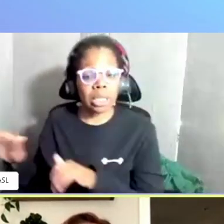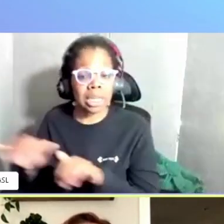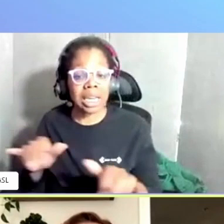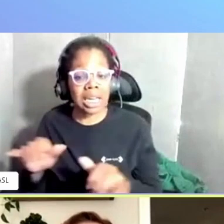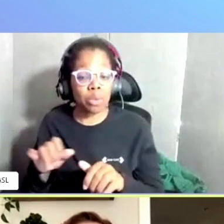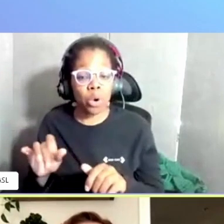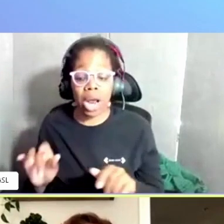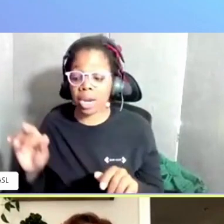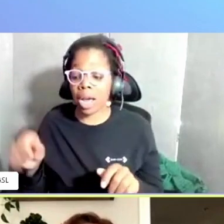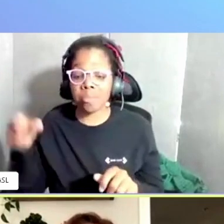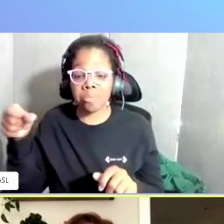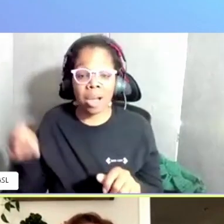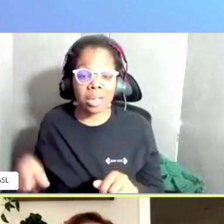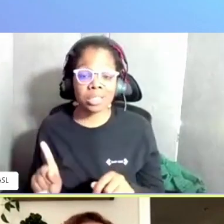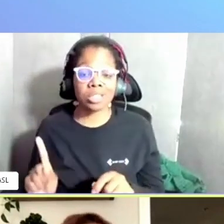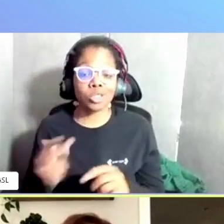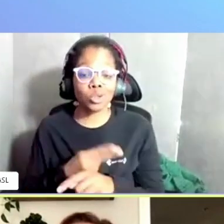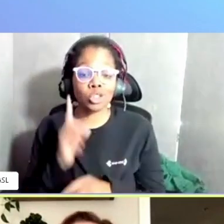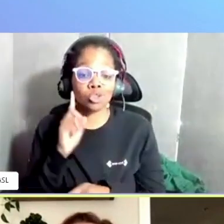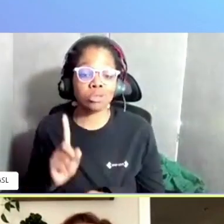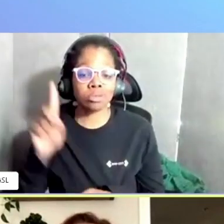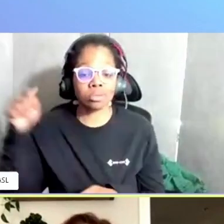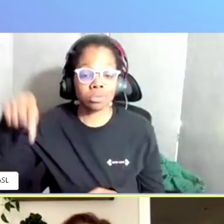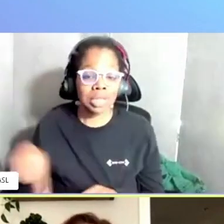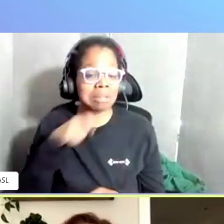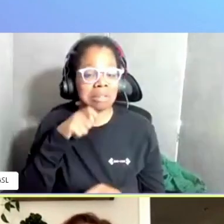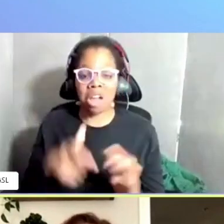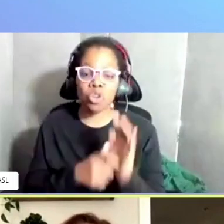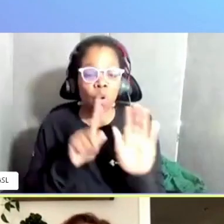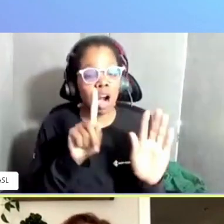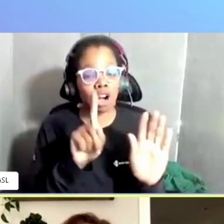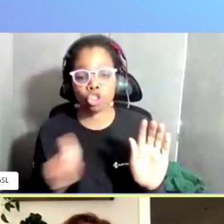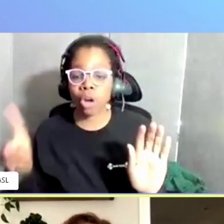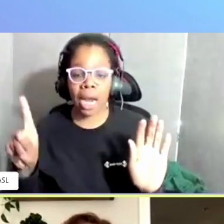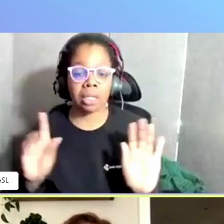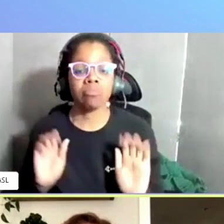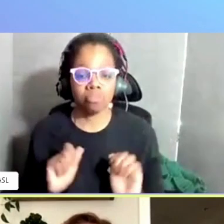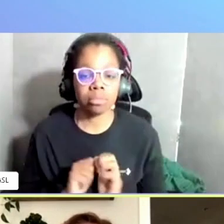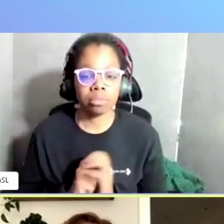color tile up or down the stack. Dragging not required.